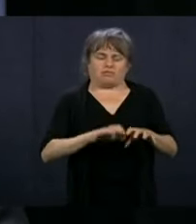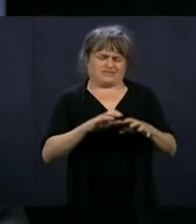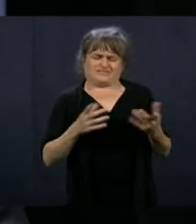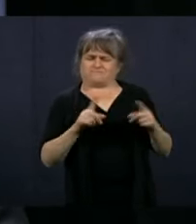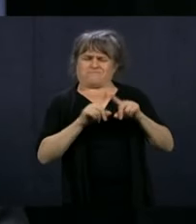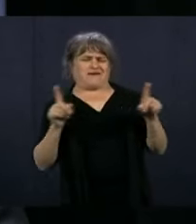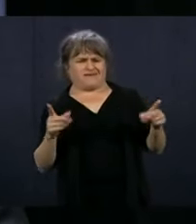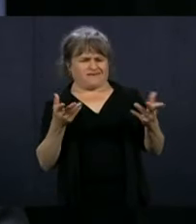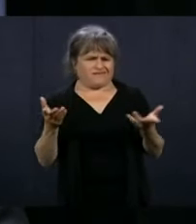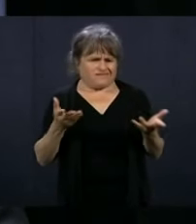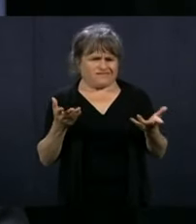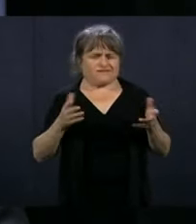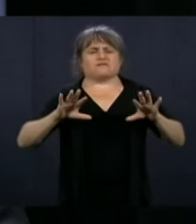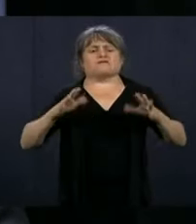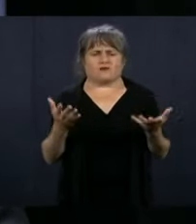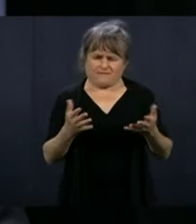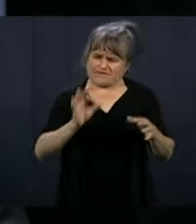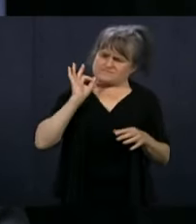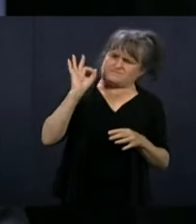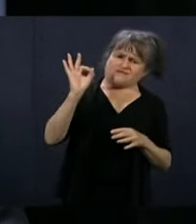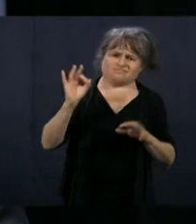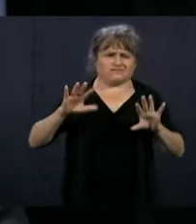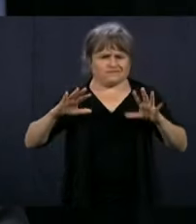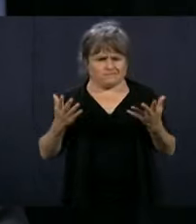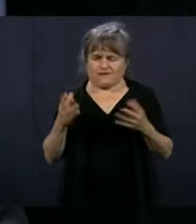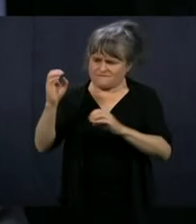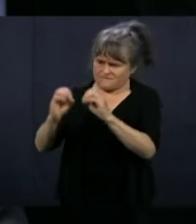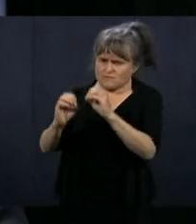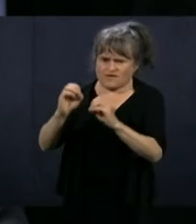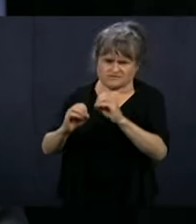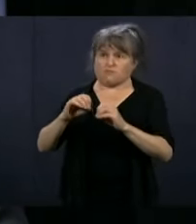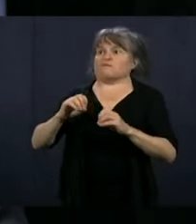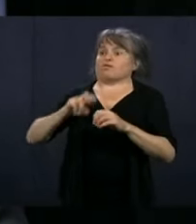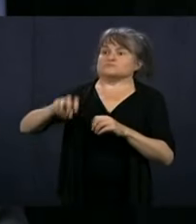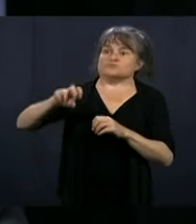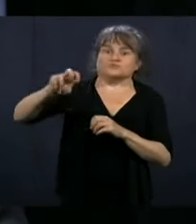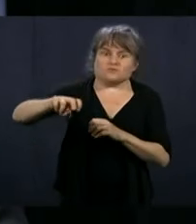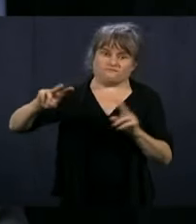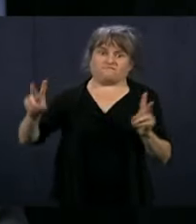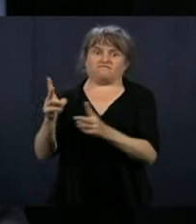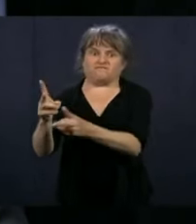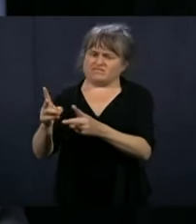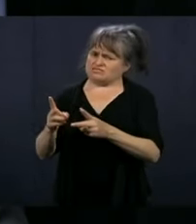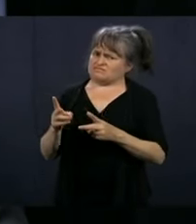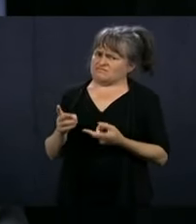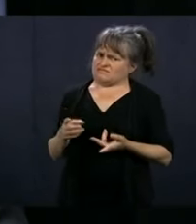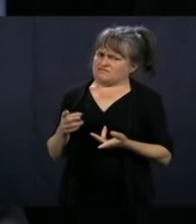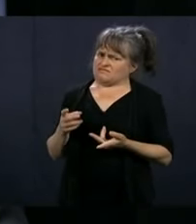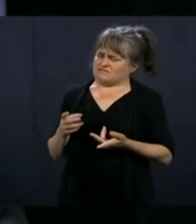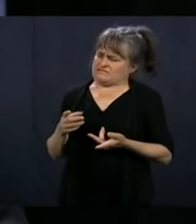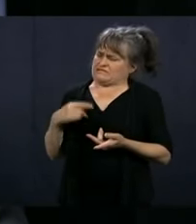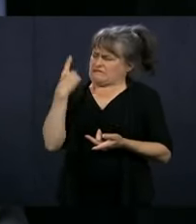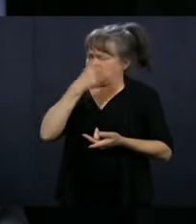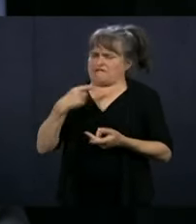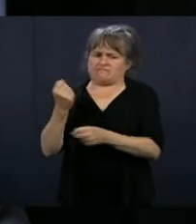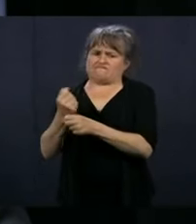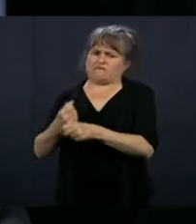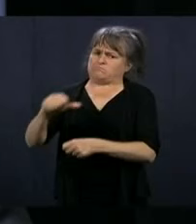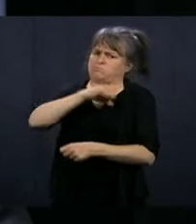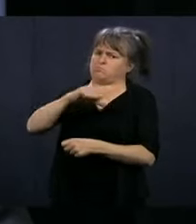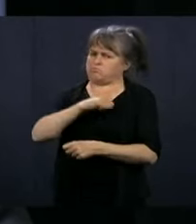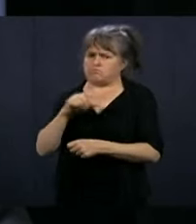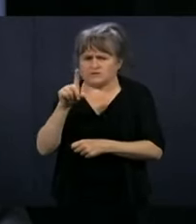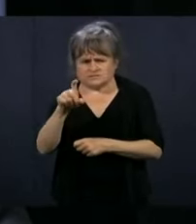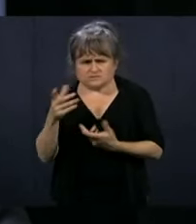publish. How is it possible to keep the same quality of environmental evaluation if we give less time to the